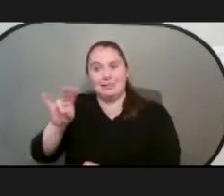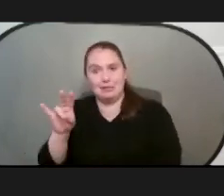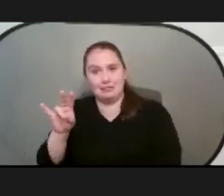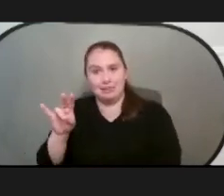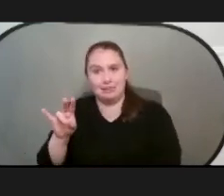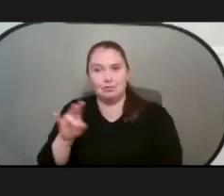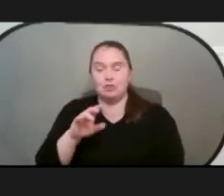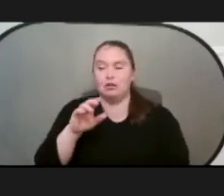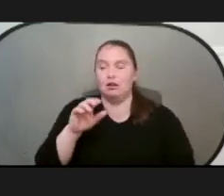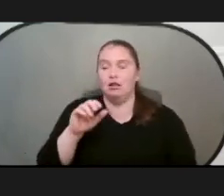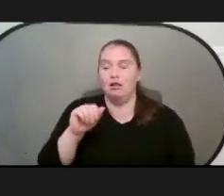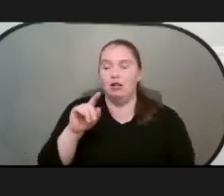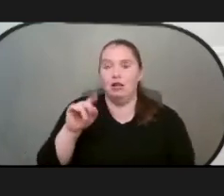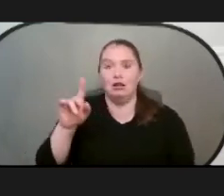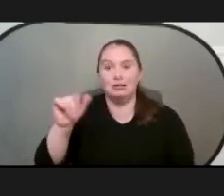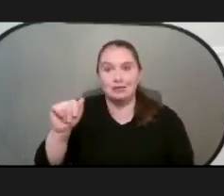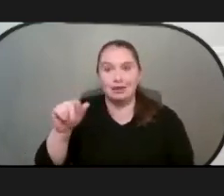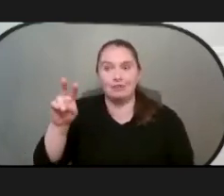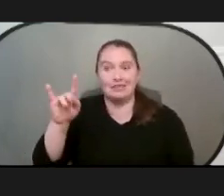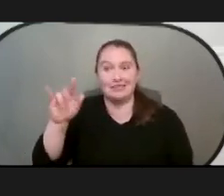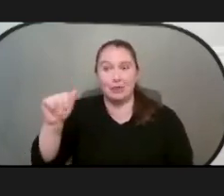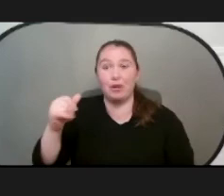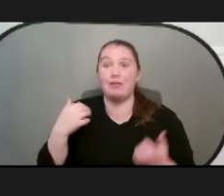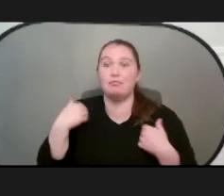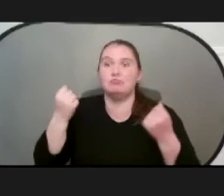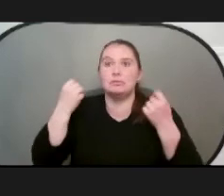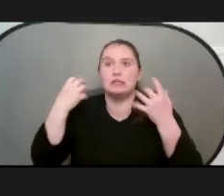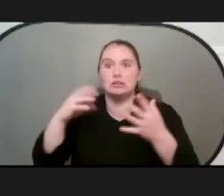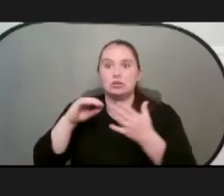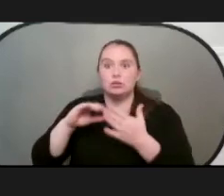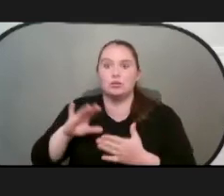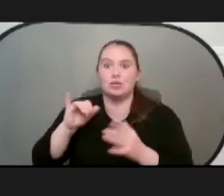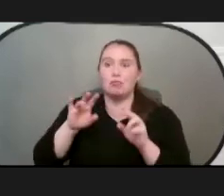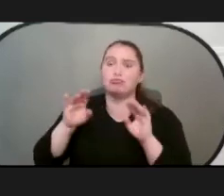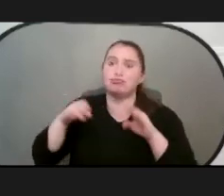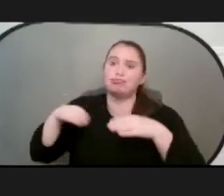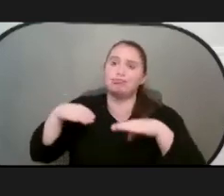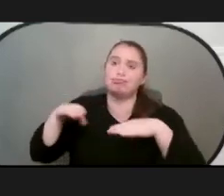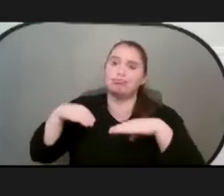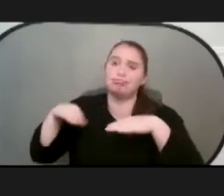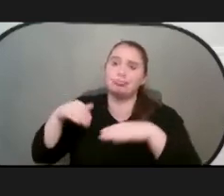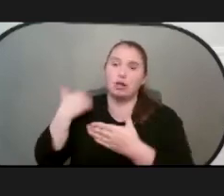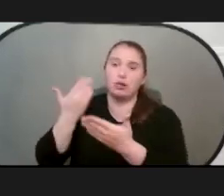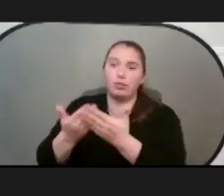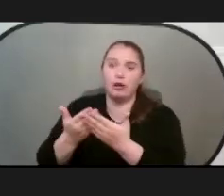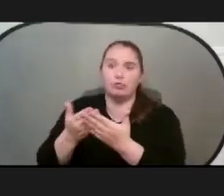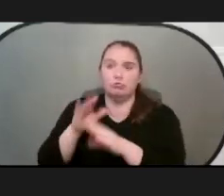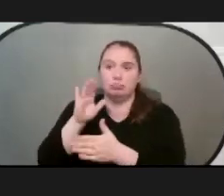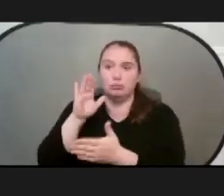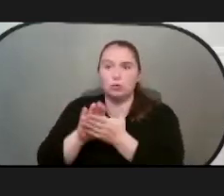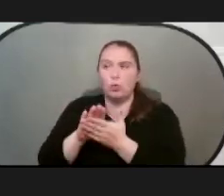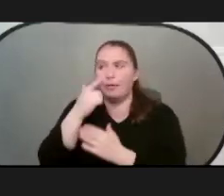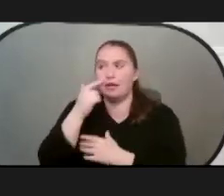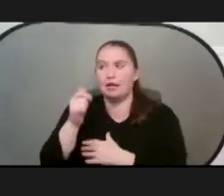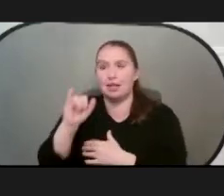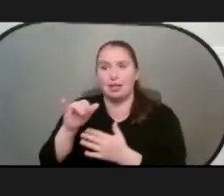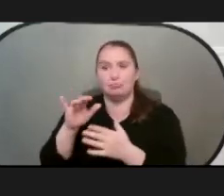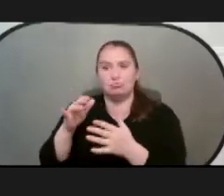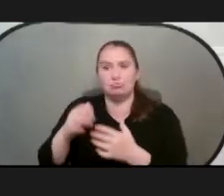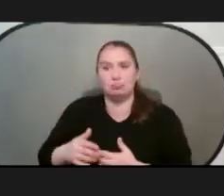Vista, there are kids that walk there every single day. I mean, there's tons of kids that walk because it is in a residential area.